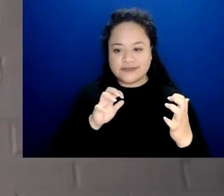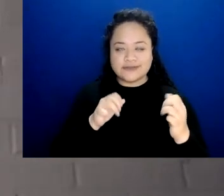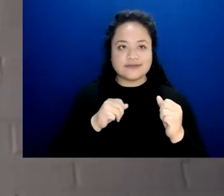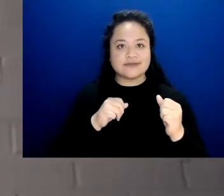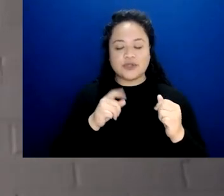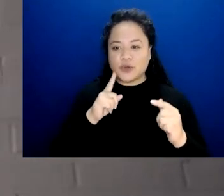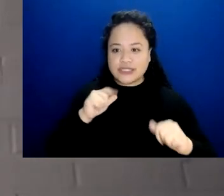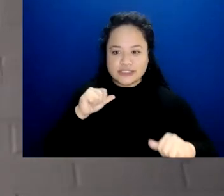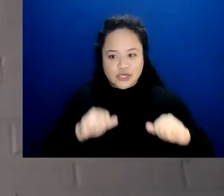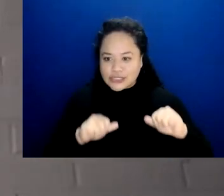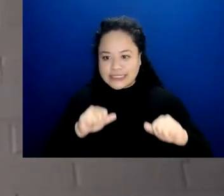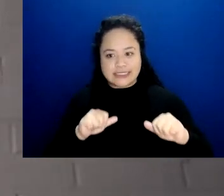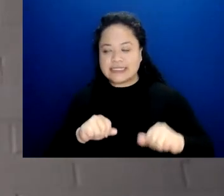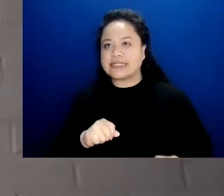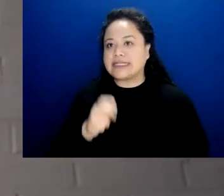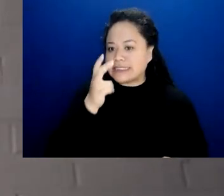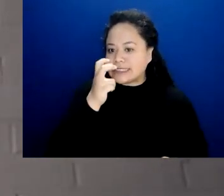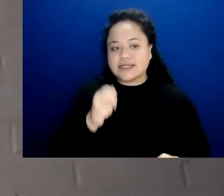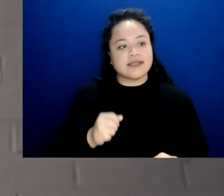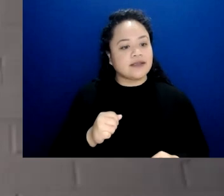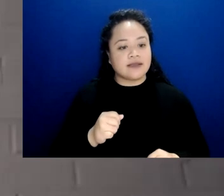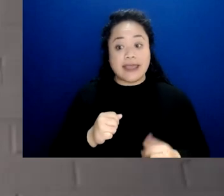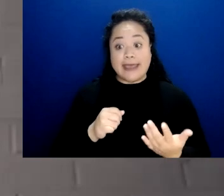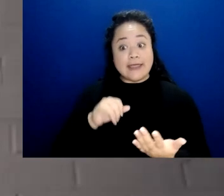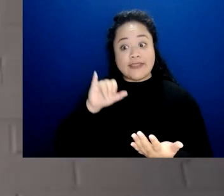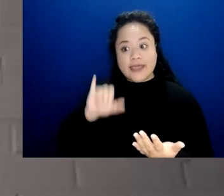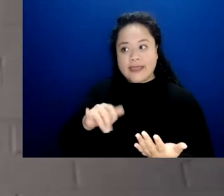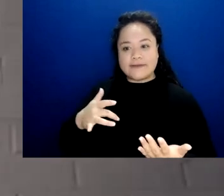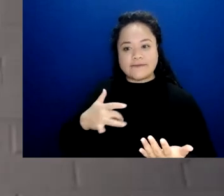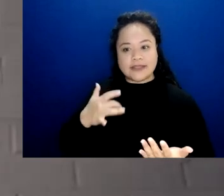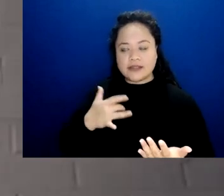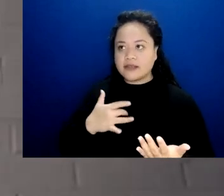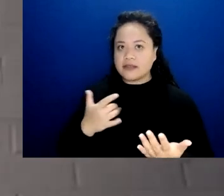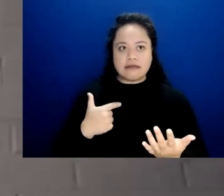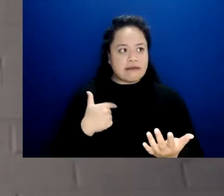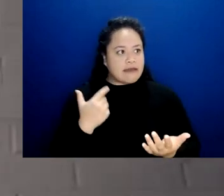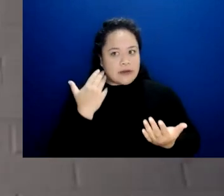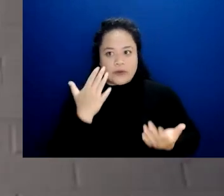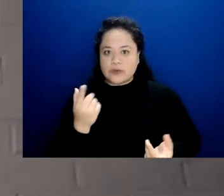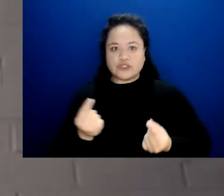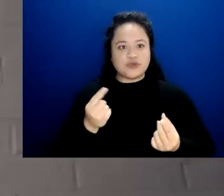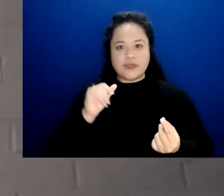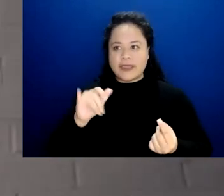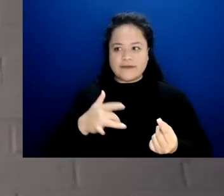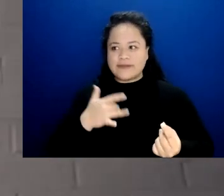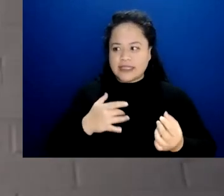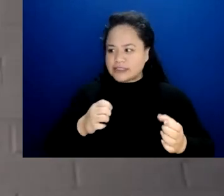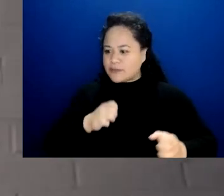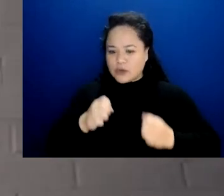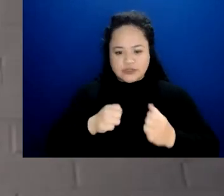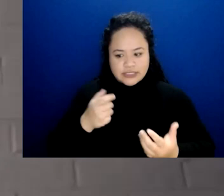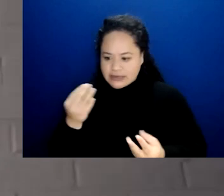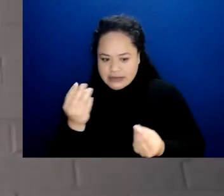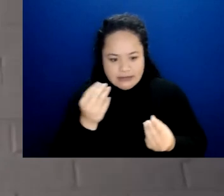uncertainty. And then that uncertainty of not knowing what to do with it, because it's bringing up feelings and it's bringing up emotions. And oh my